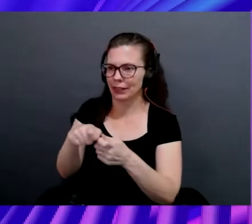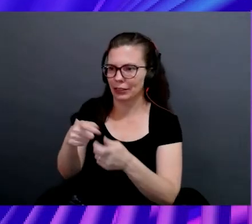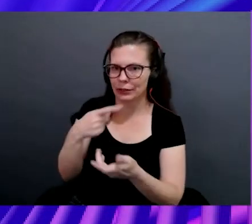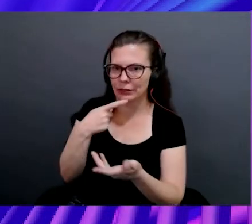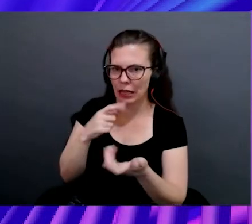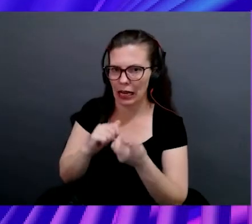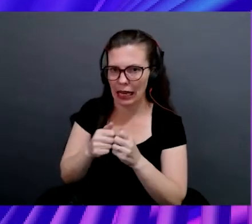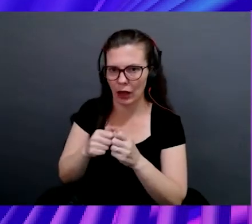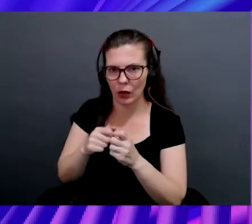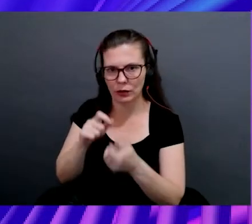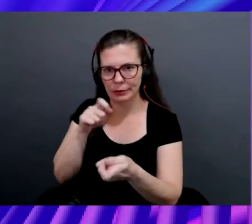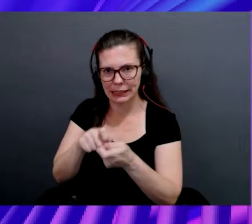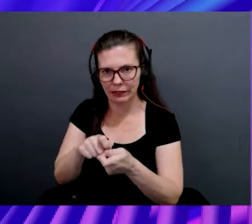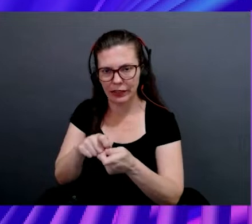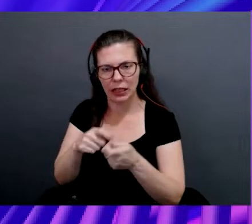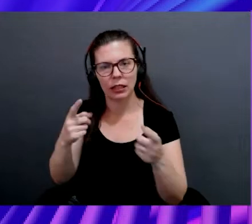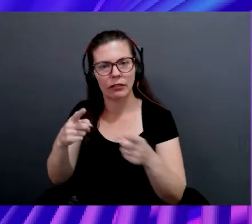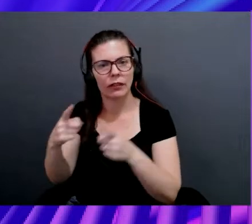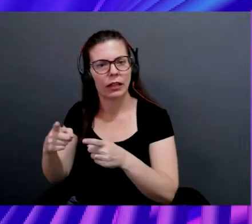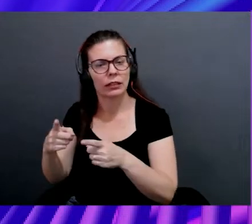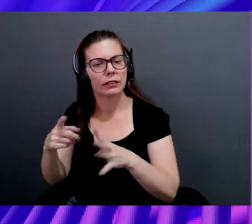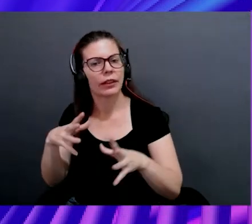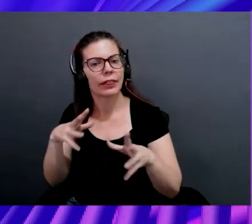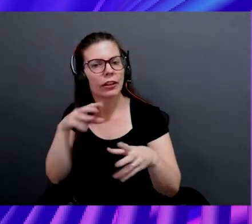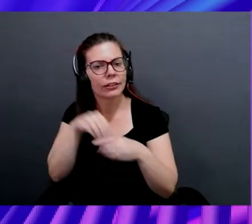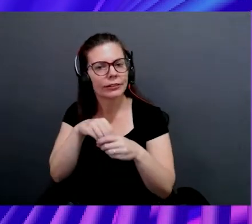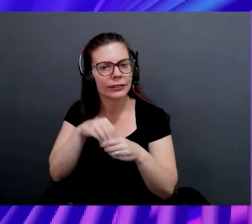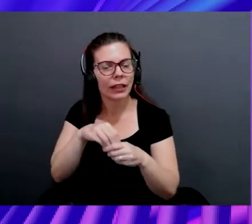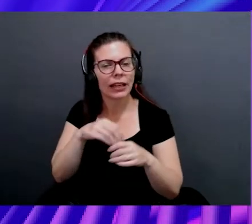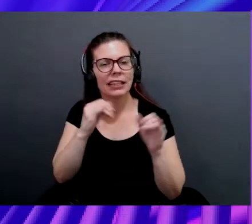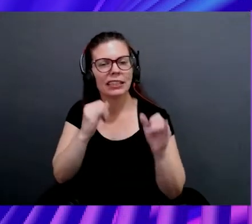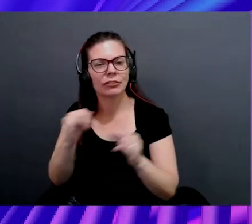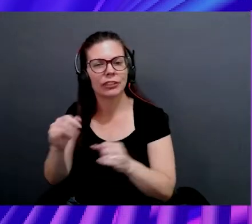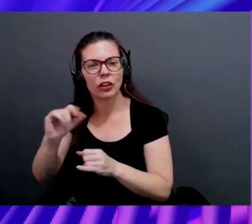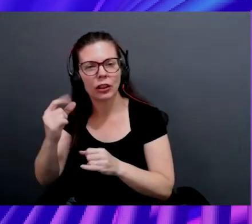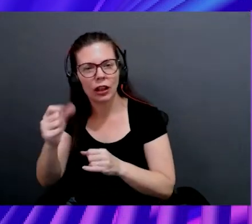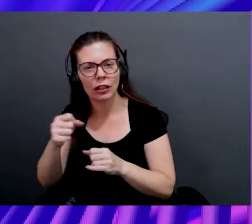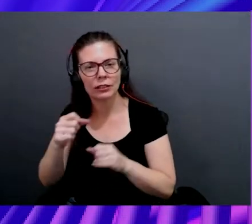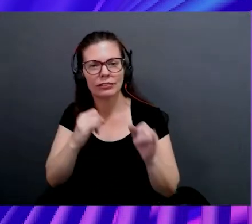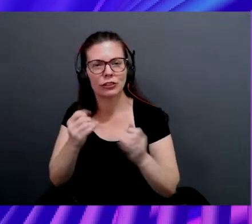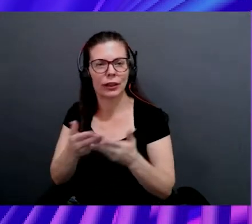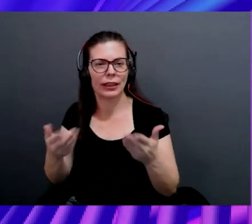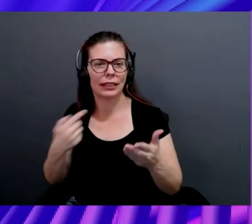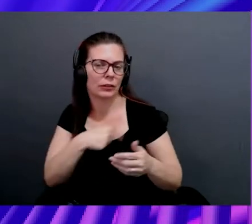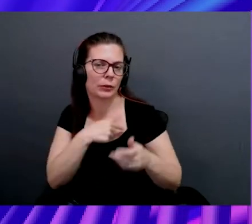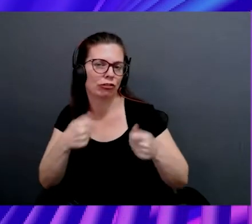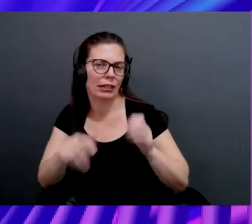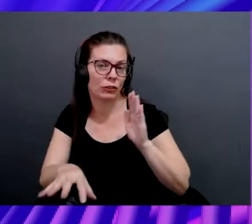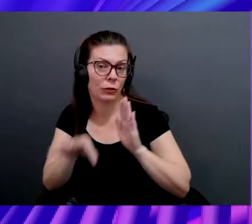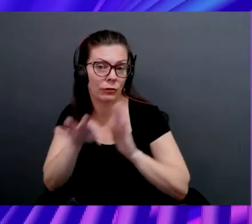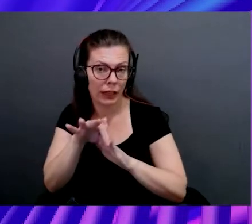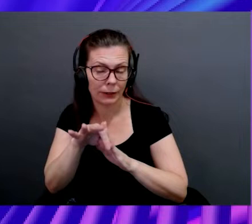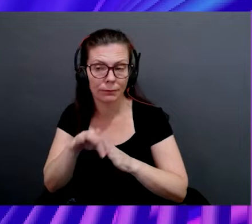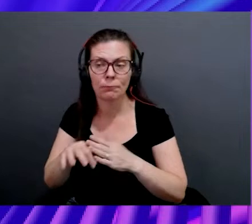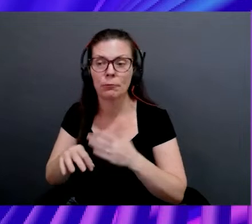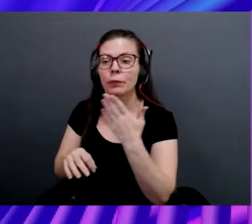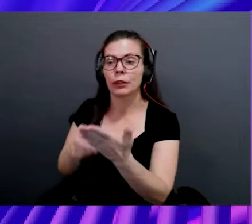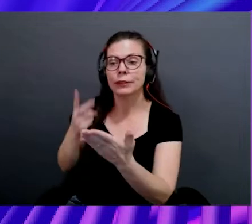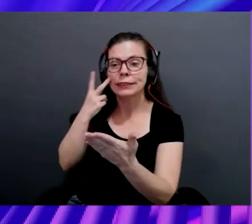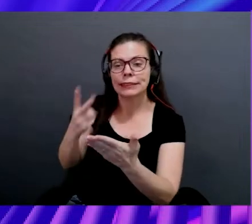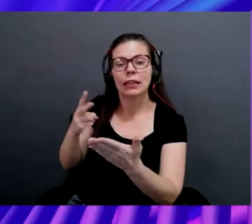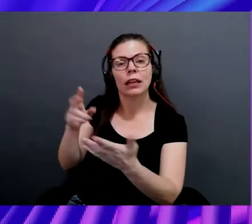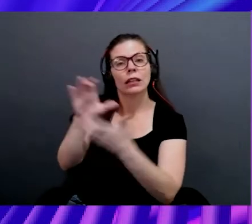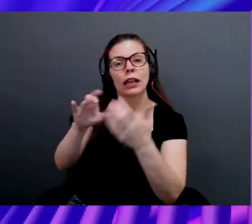specific events that are inside individual logs and individual things that we're trying to find? Well, as you can see here, I could do it in CloudTrail event